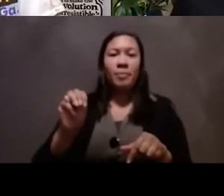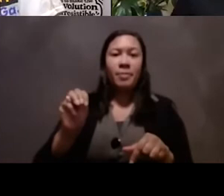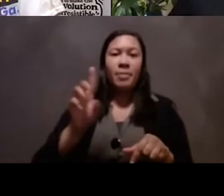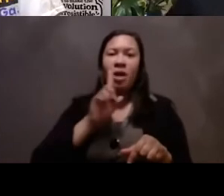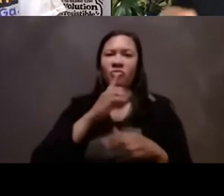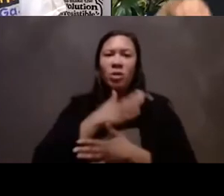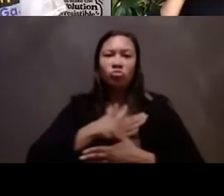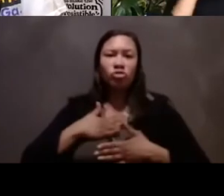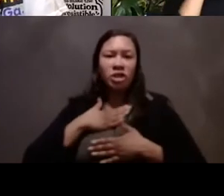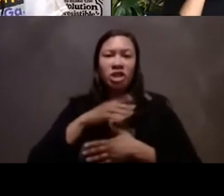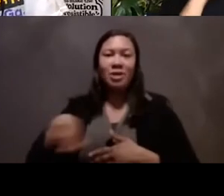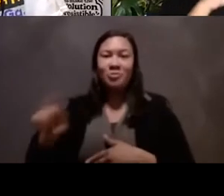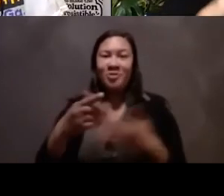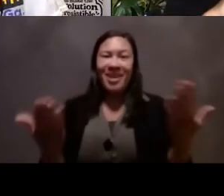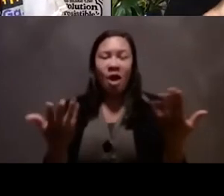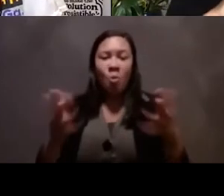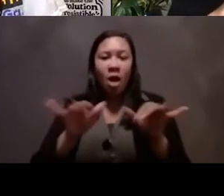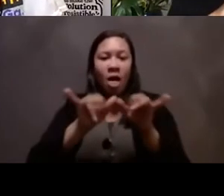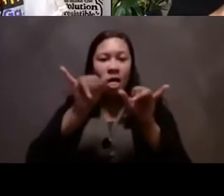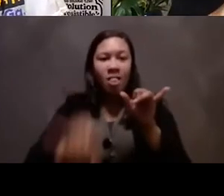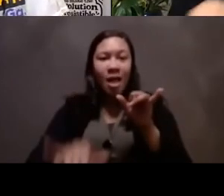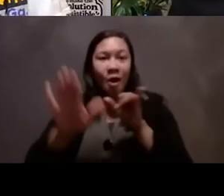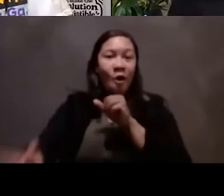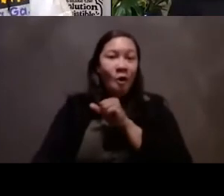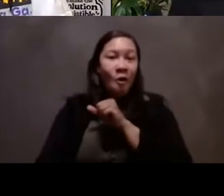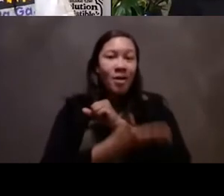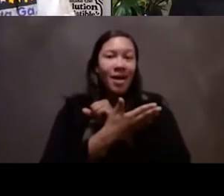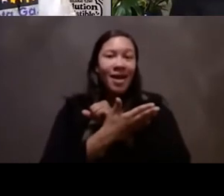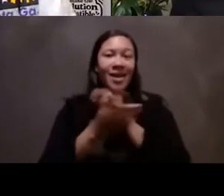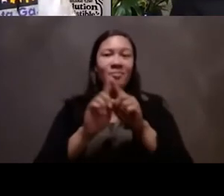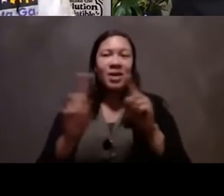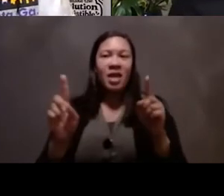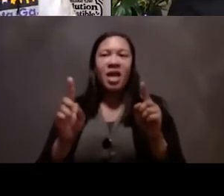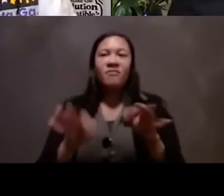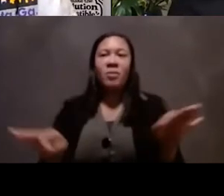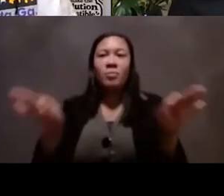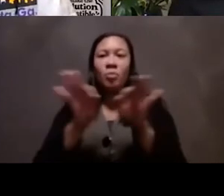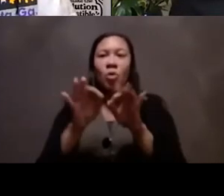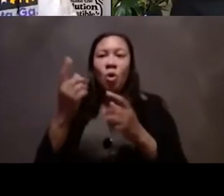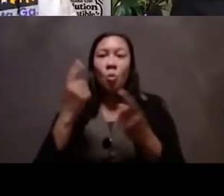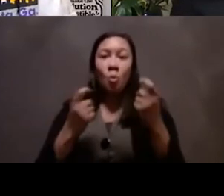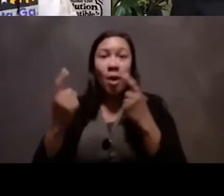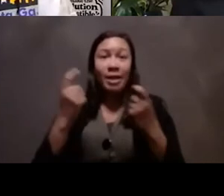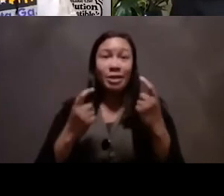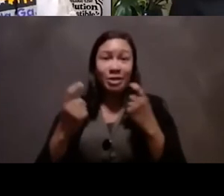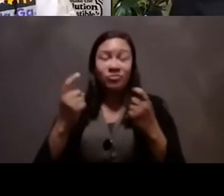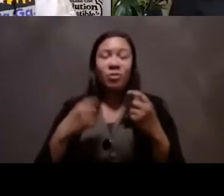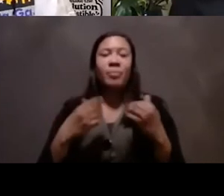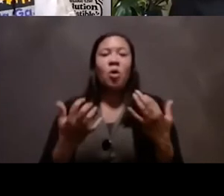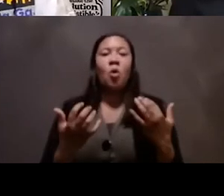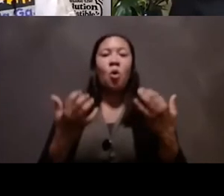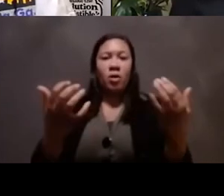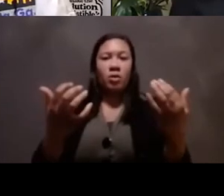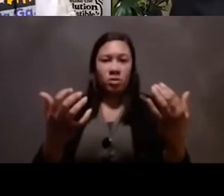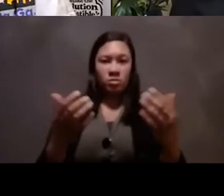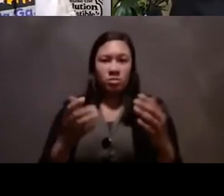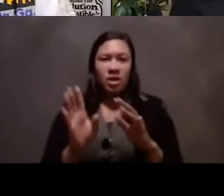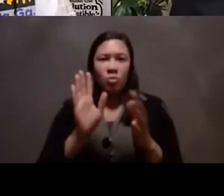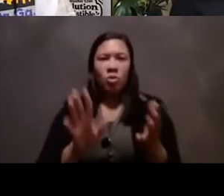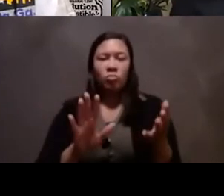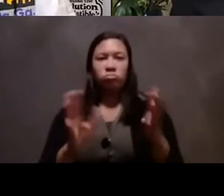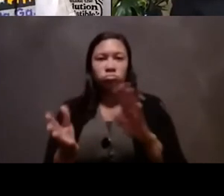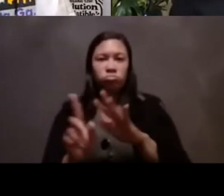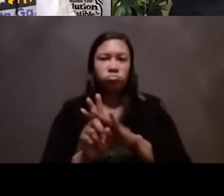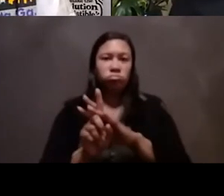hold you all night. But we do have some really good questions from the audience, which will popcorn back and forth. But for me, I spent so much of this week literally just